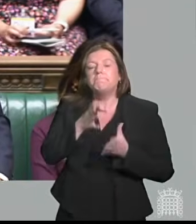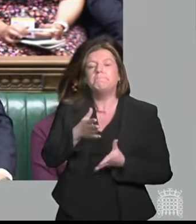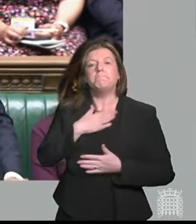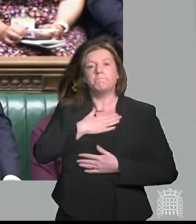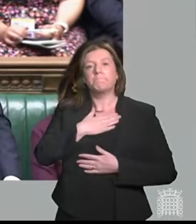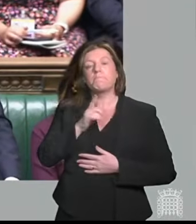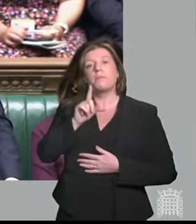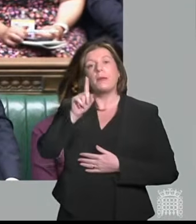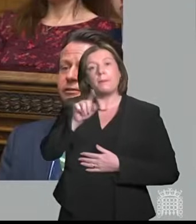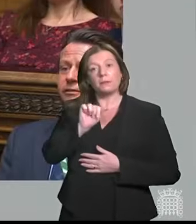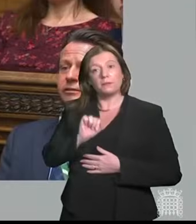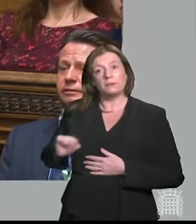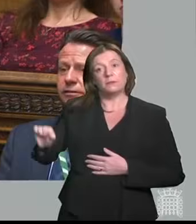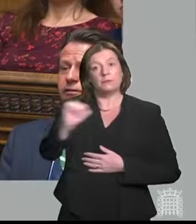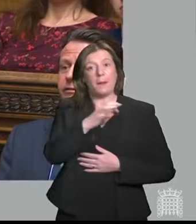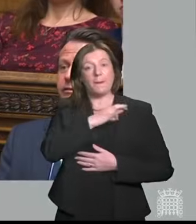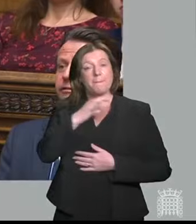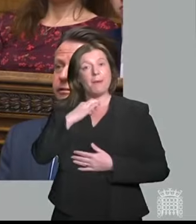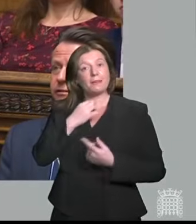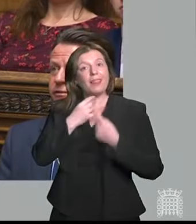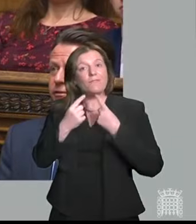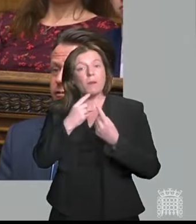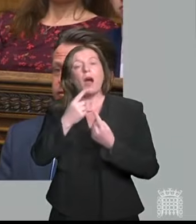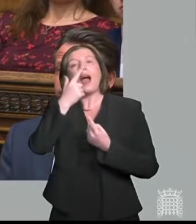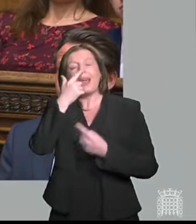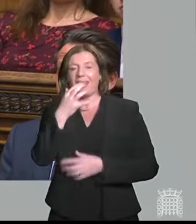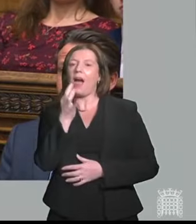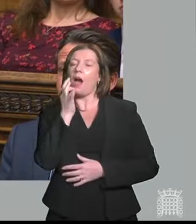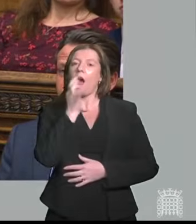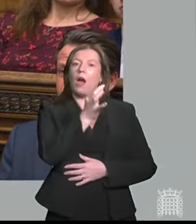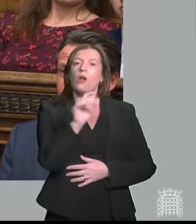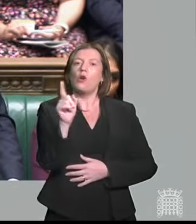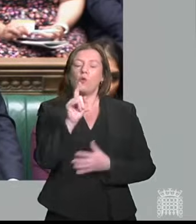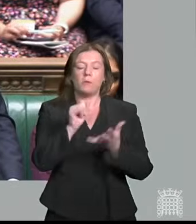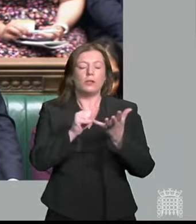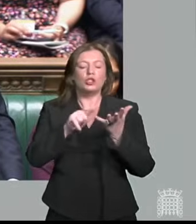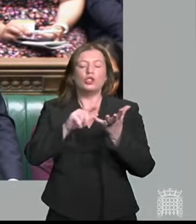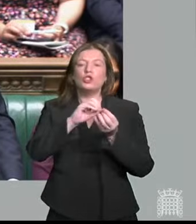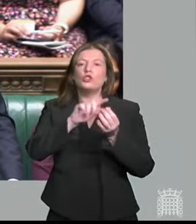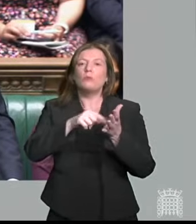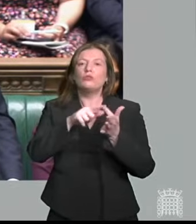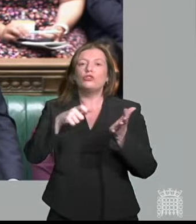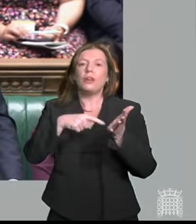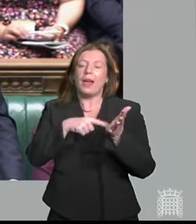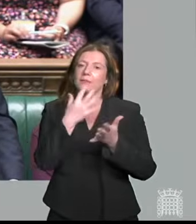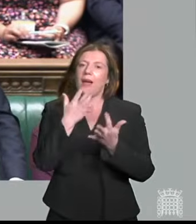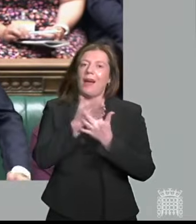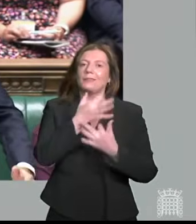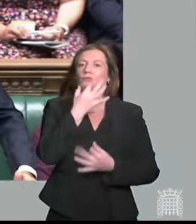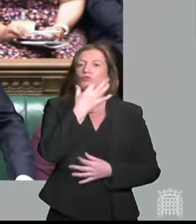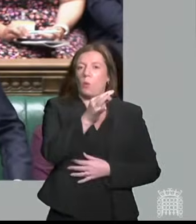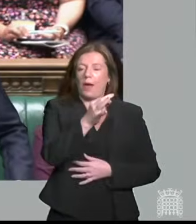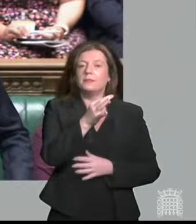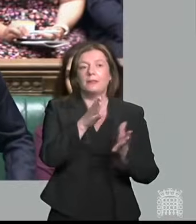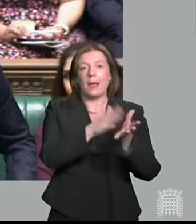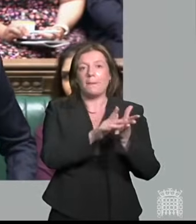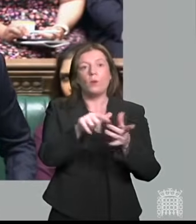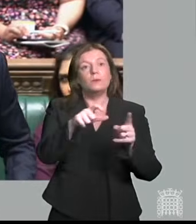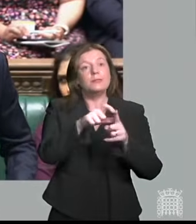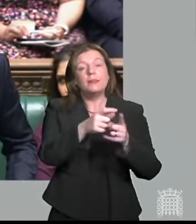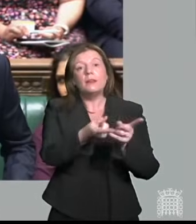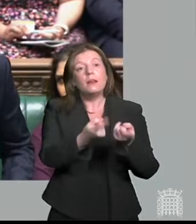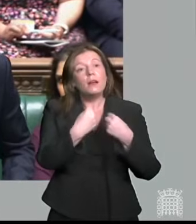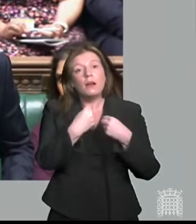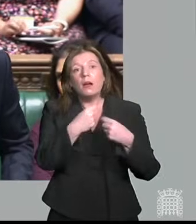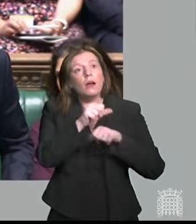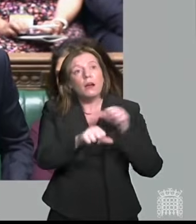anyone can request copies of their own medical data by submitting a subject access request to the department, and if they are not satisfied